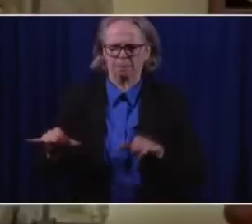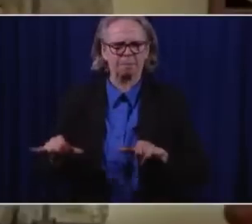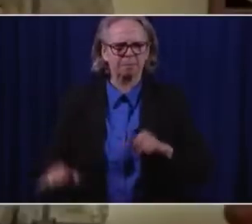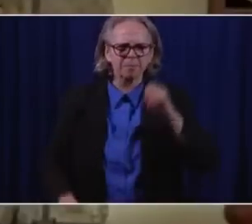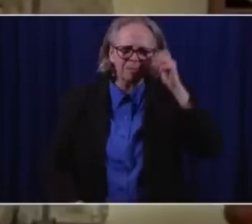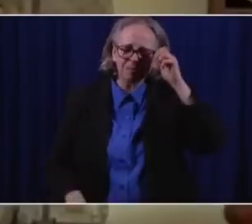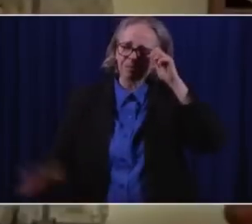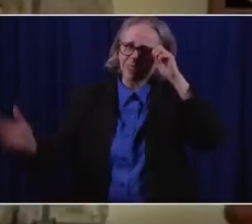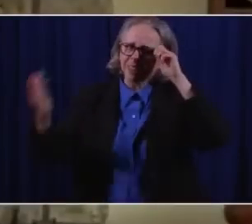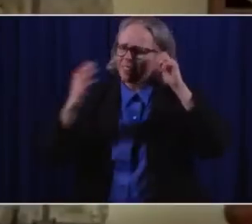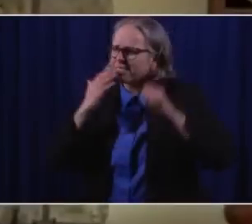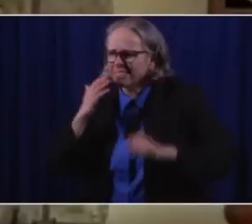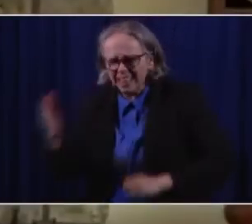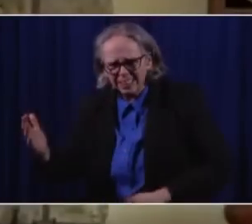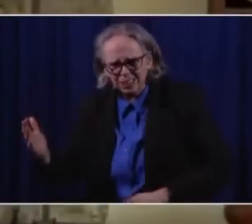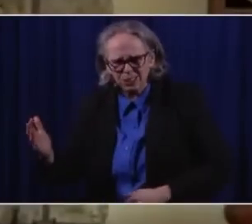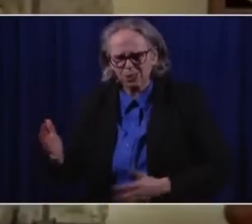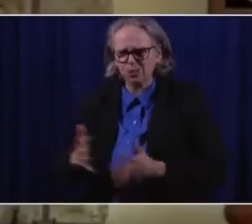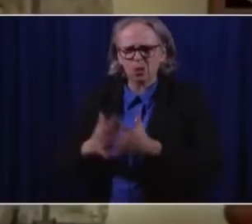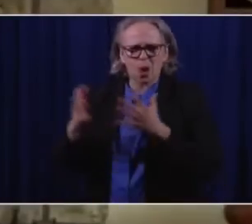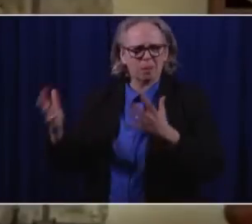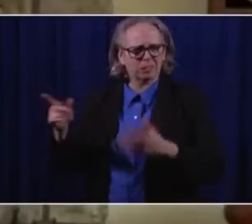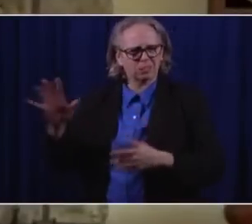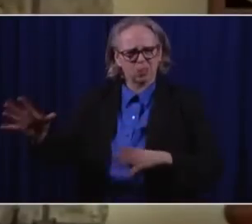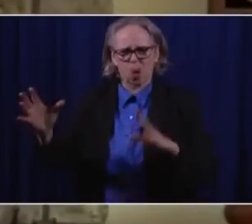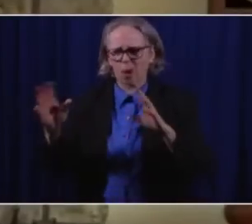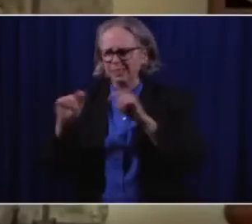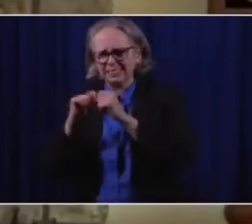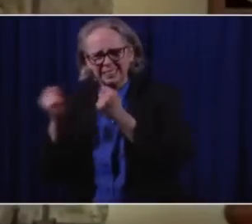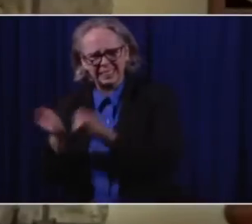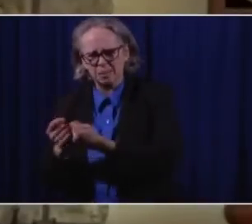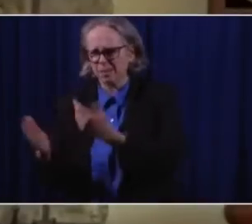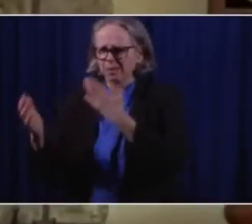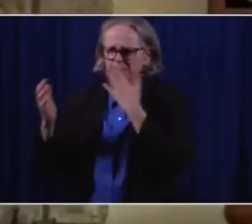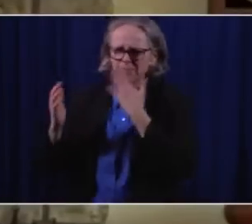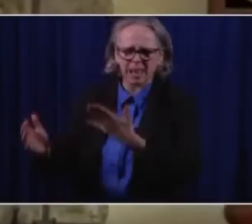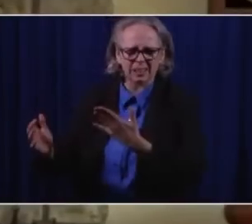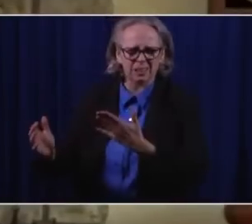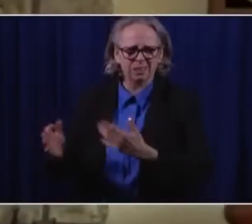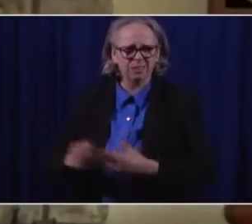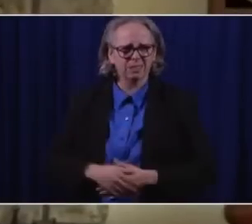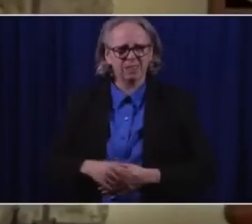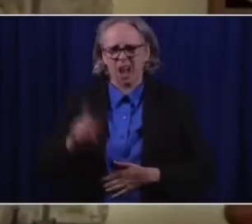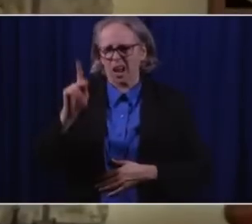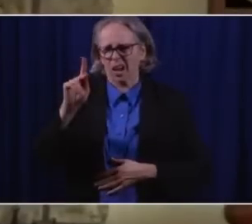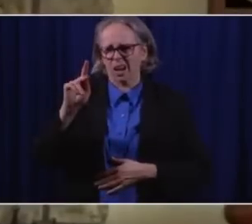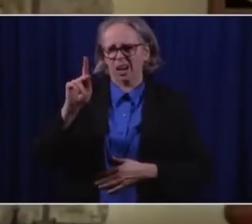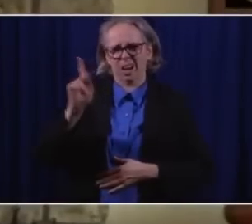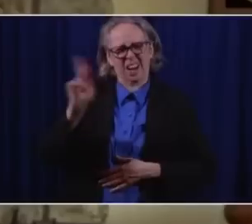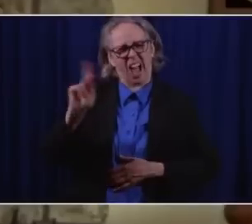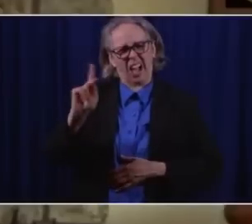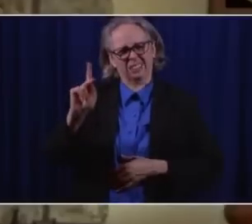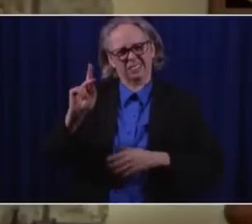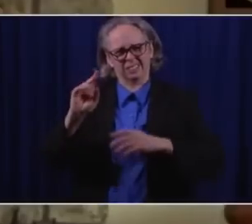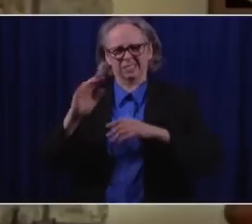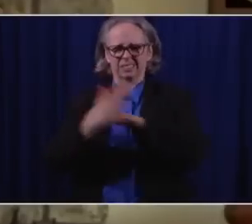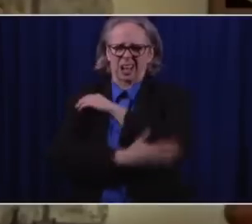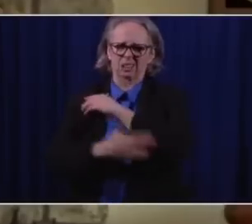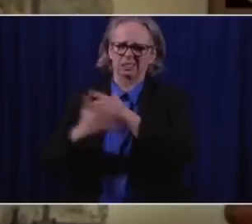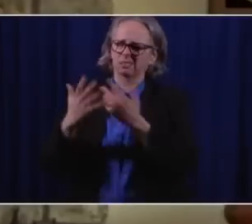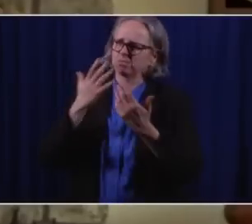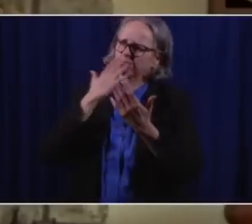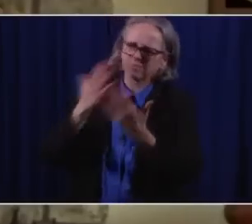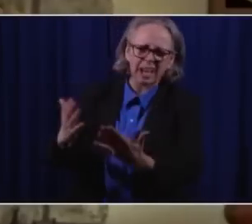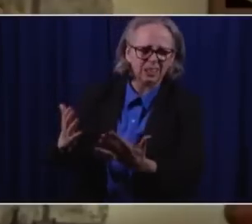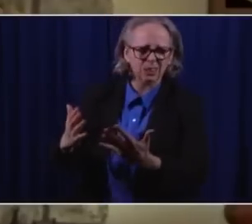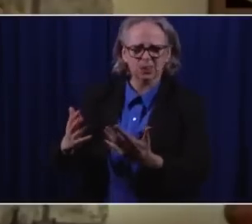much. Please thank all your team in Knox County, the hospital, who are doing such a great job. And we are very, very grateful.